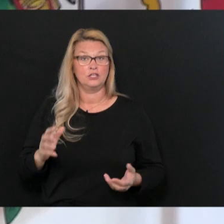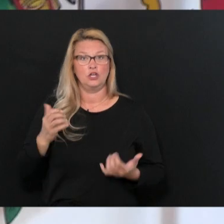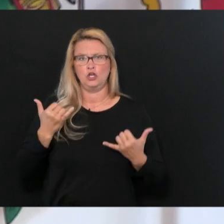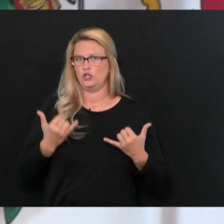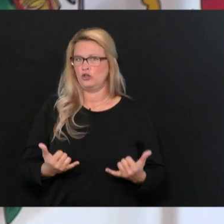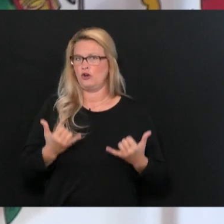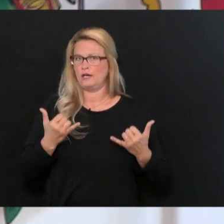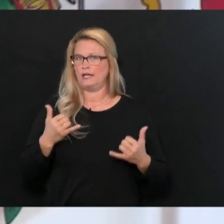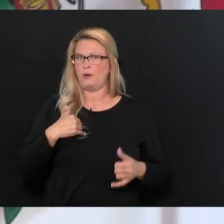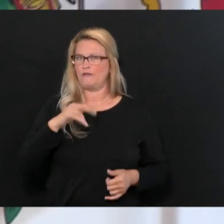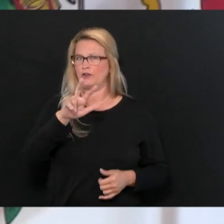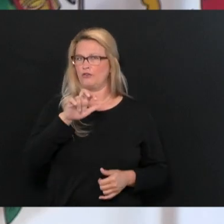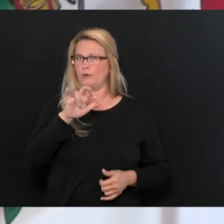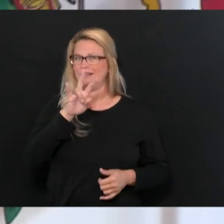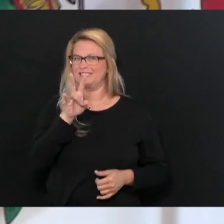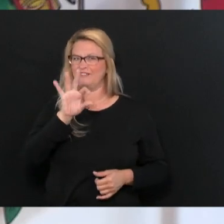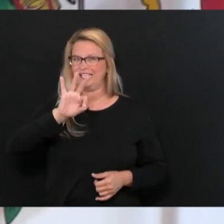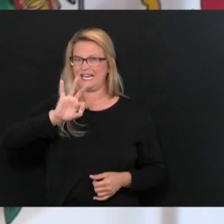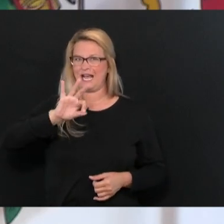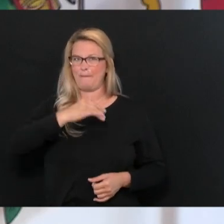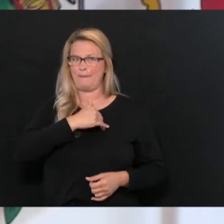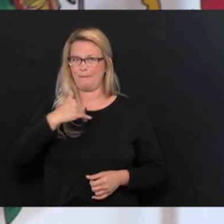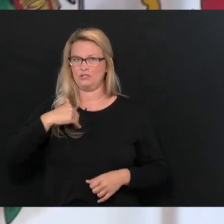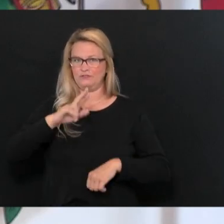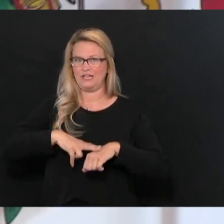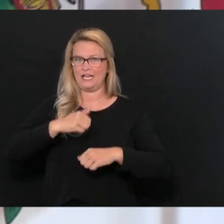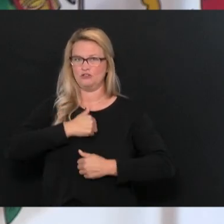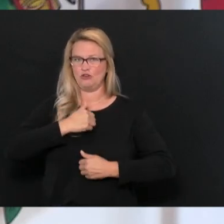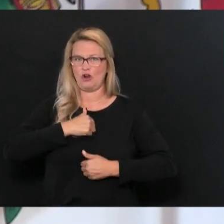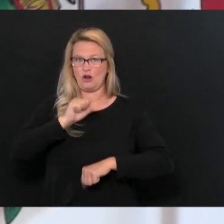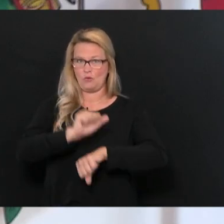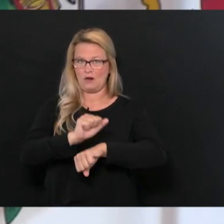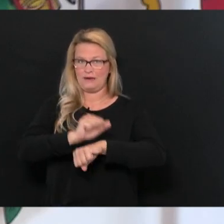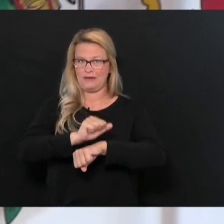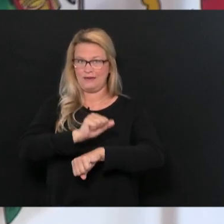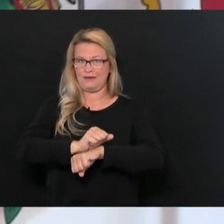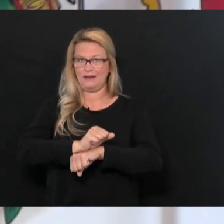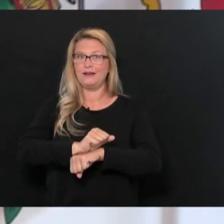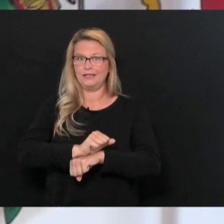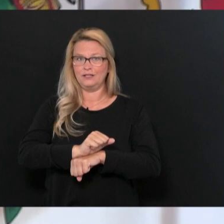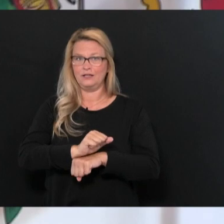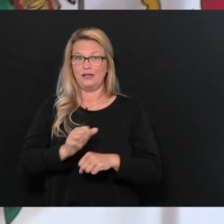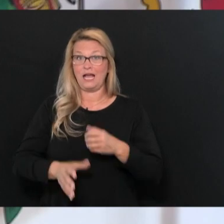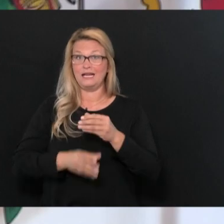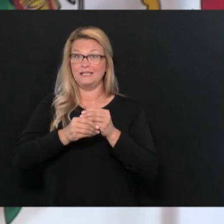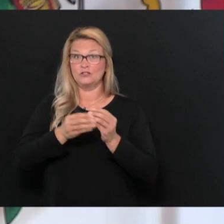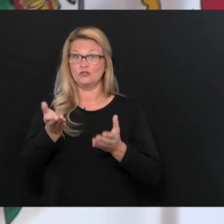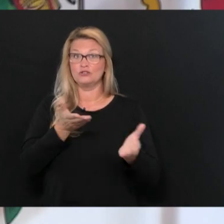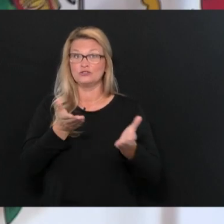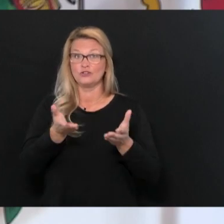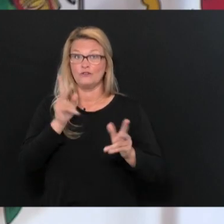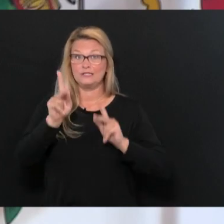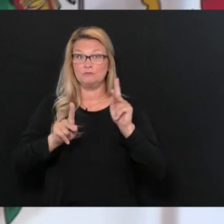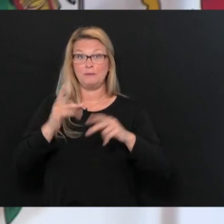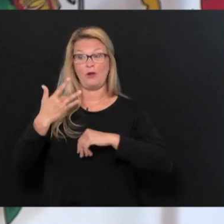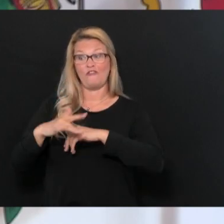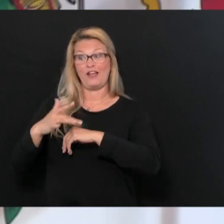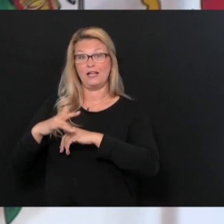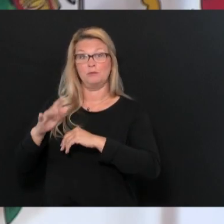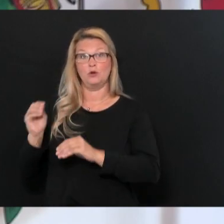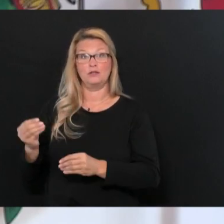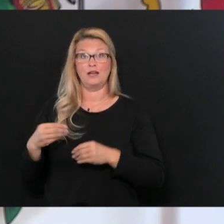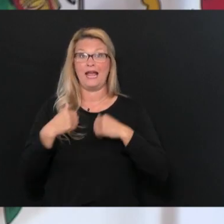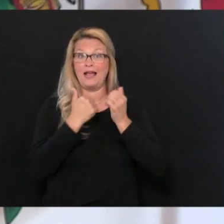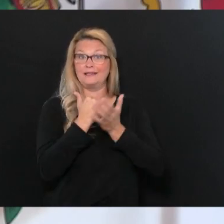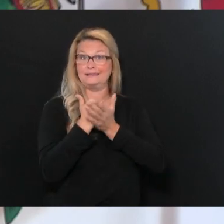Currently, there are 379 members of the Guard on duty. with additional service members available to provide assistance